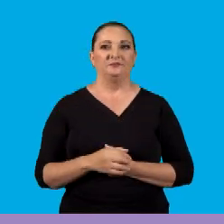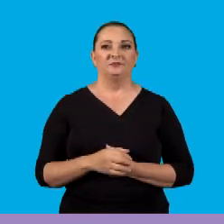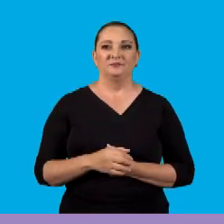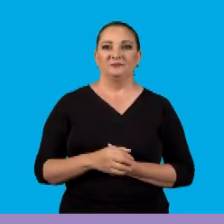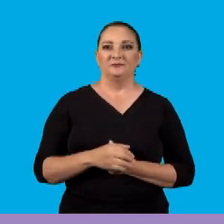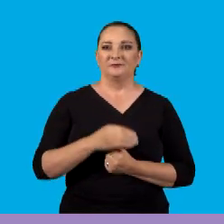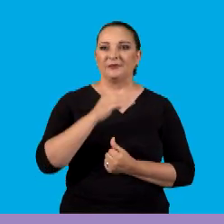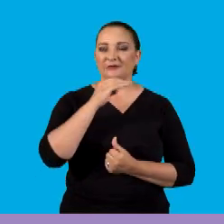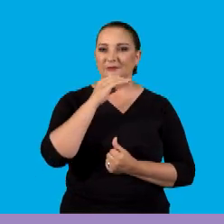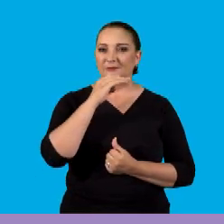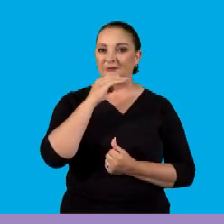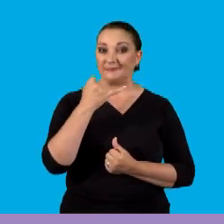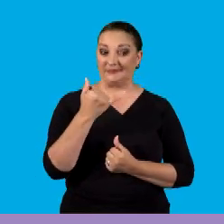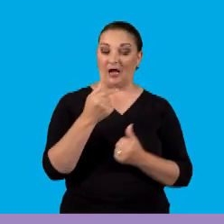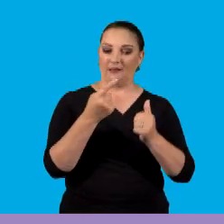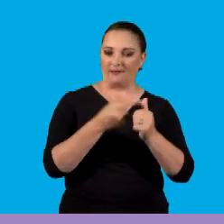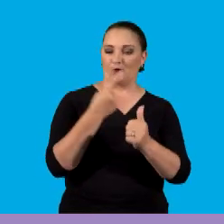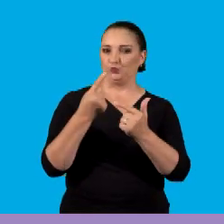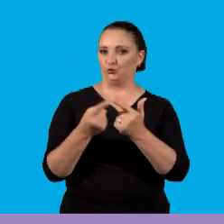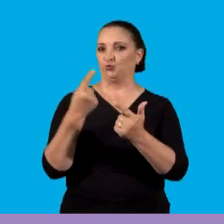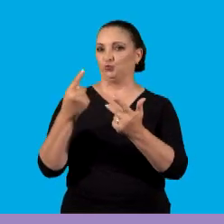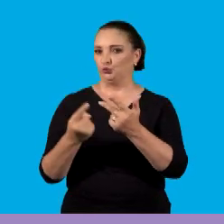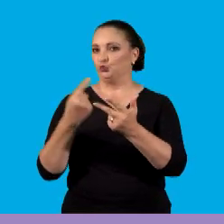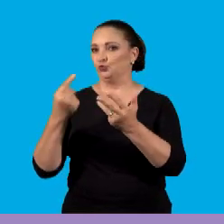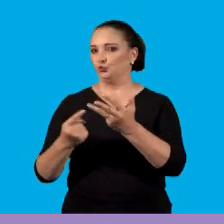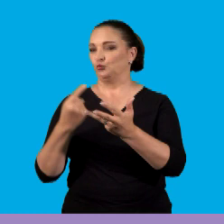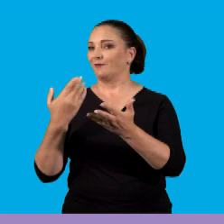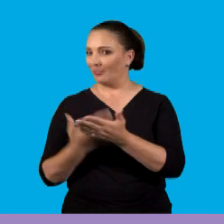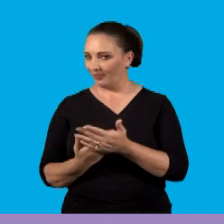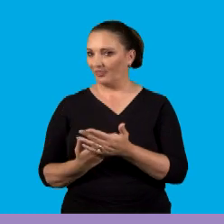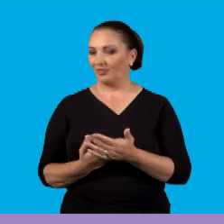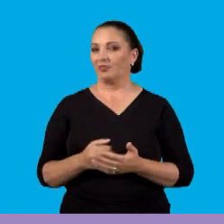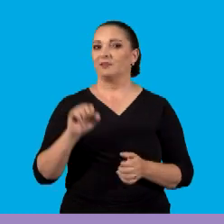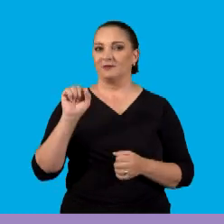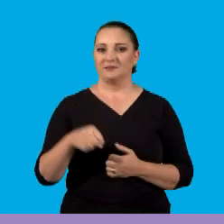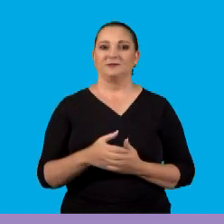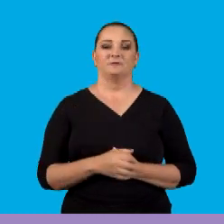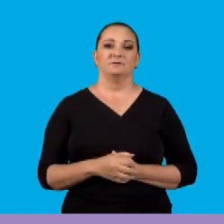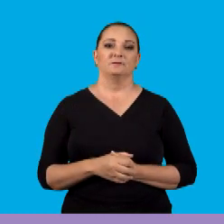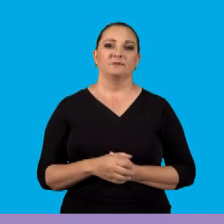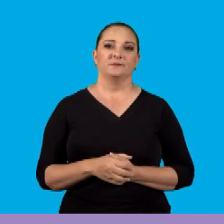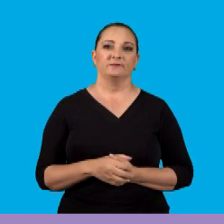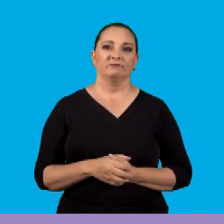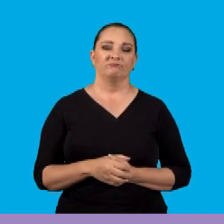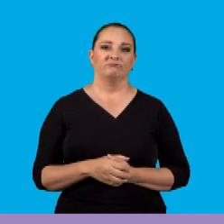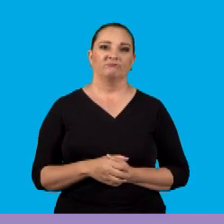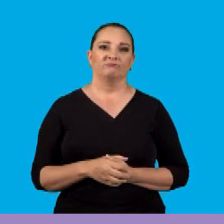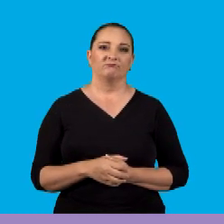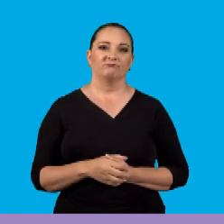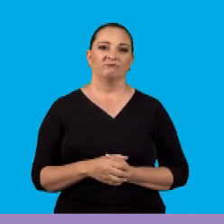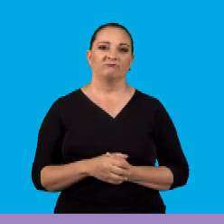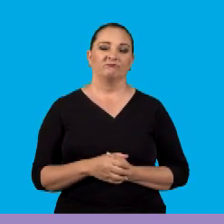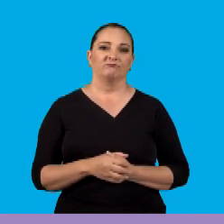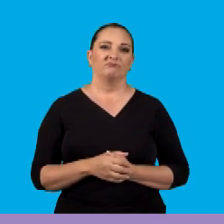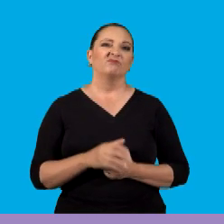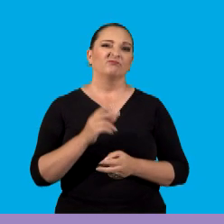of quantities that can be counted. Now, what are we talking about when we say quantities that can be counted?